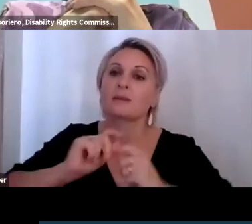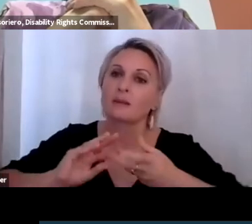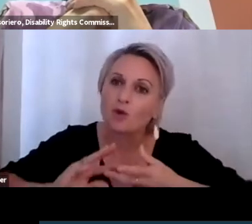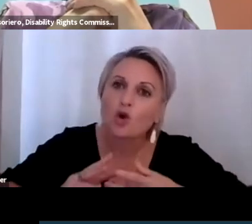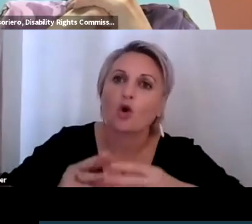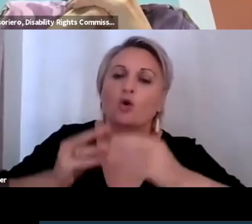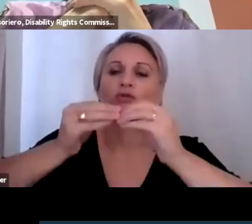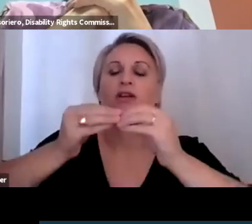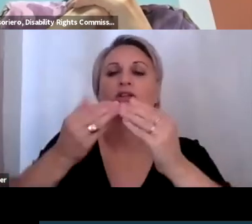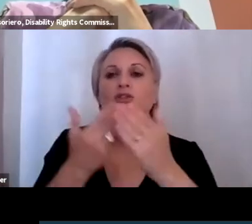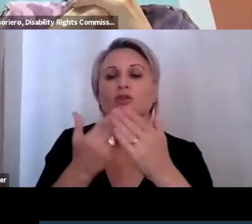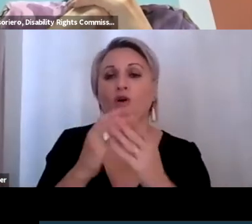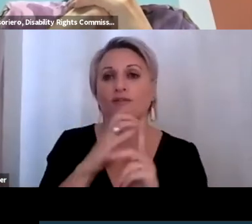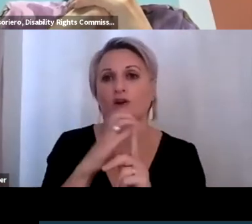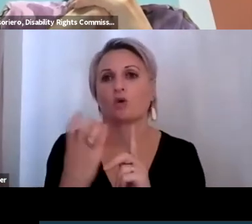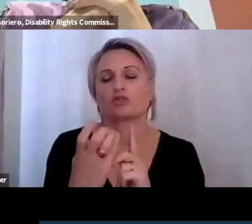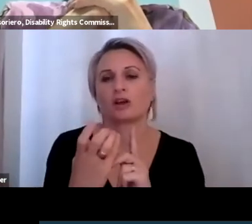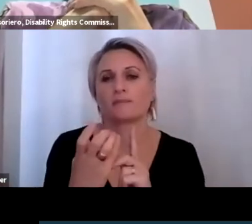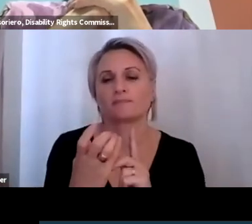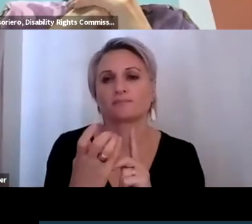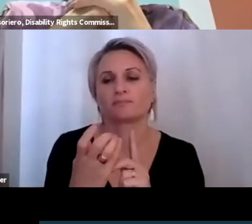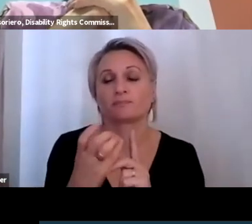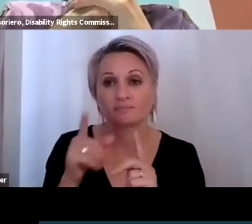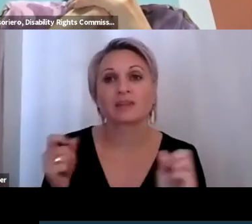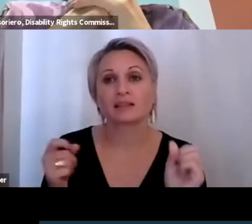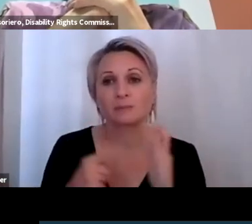go becomes really important.